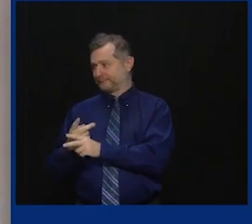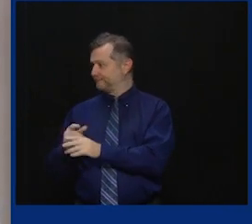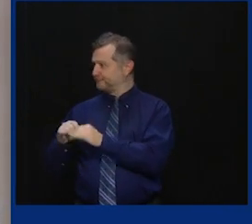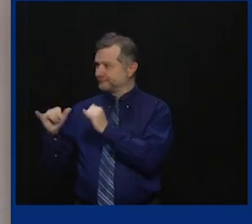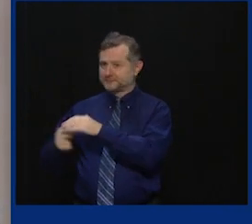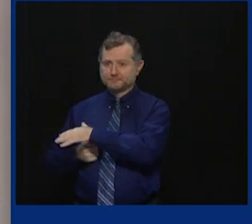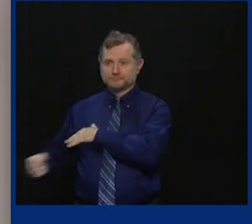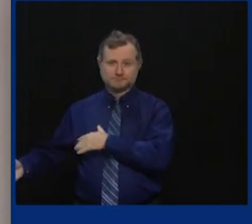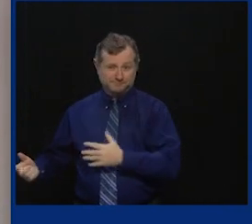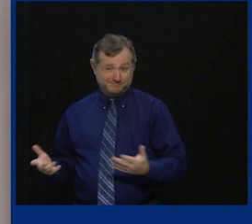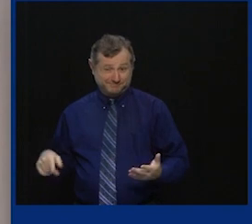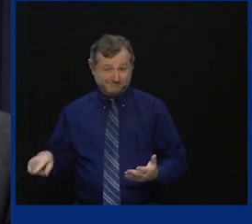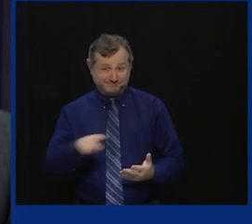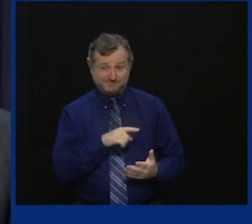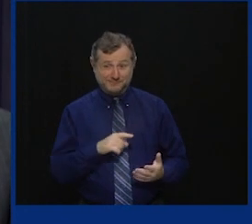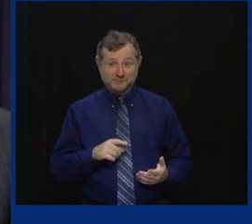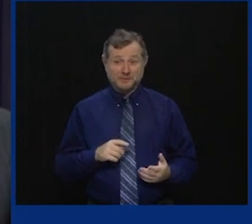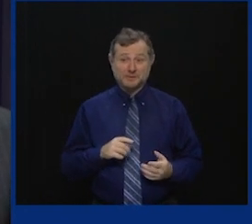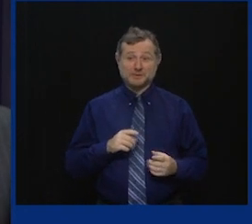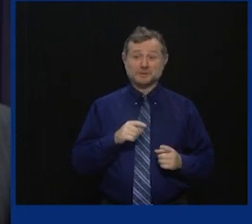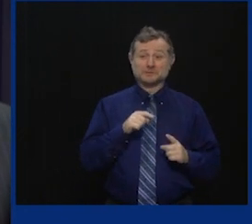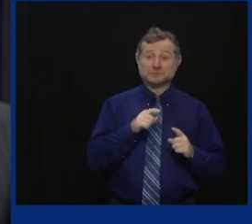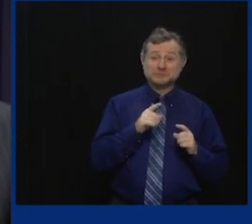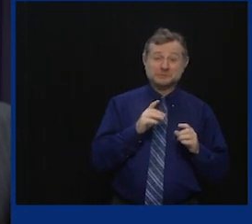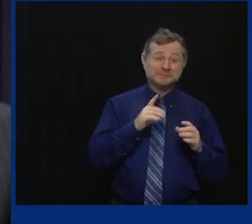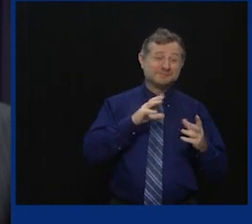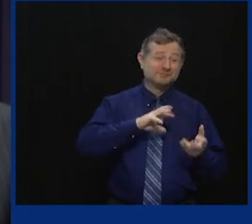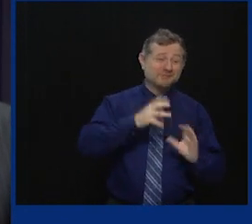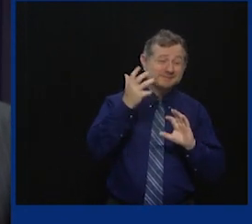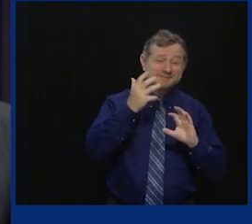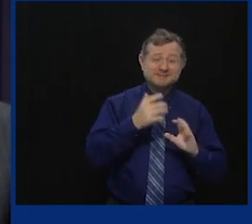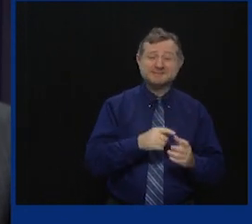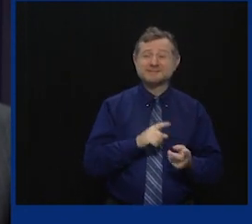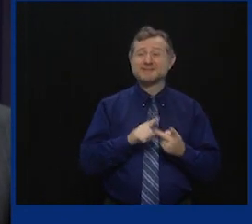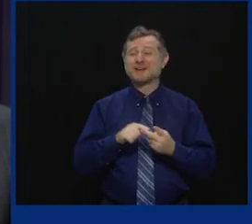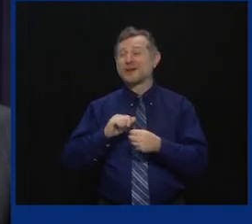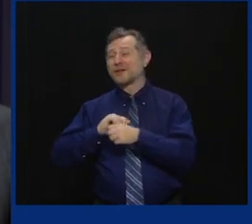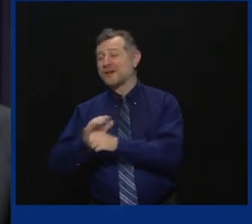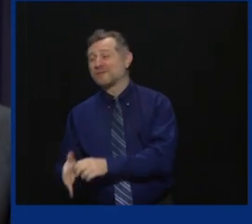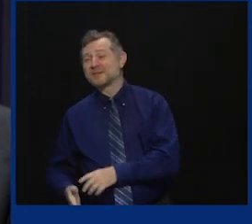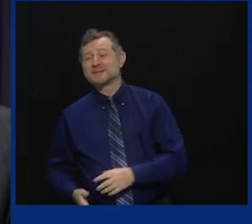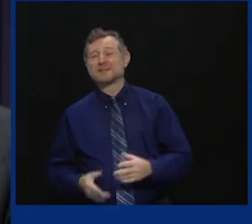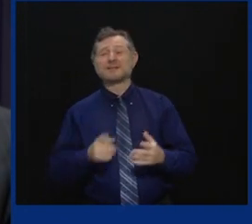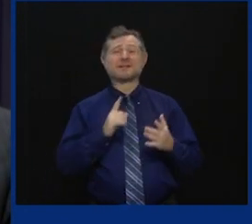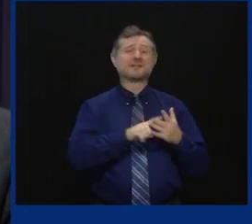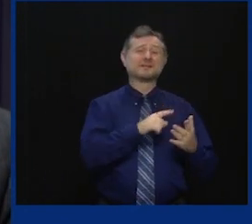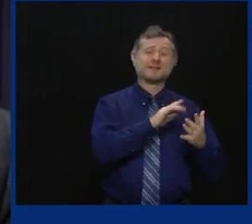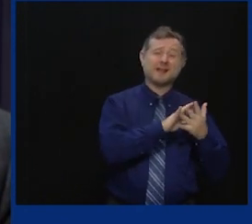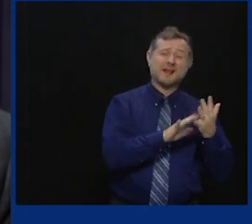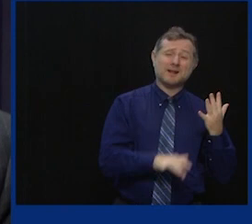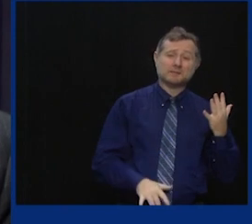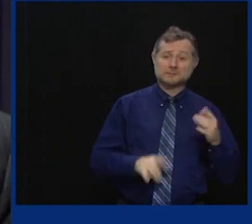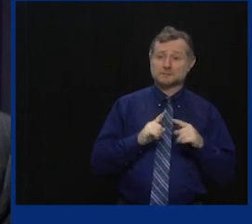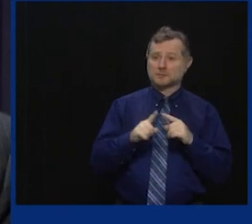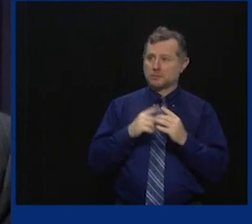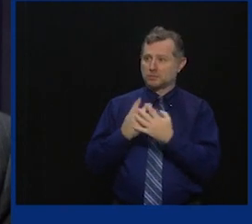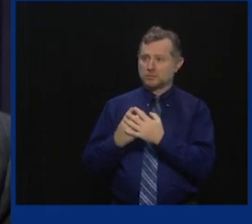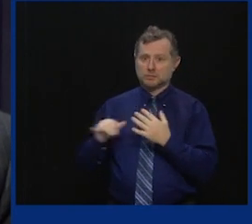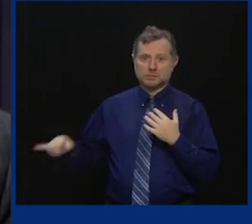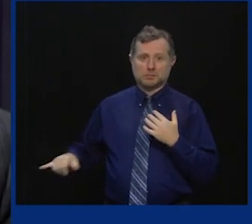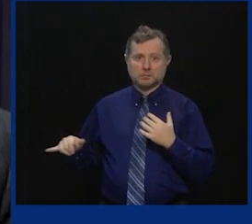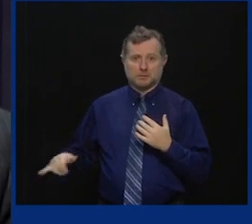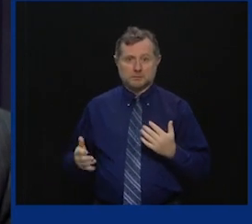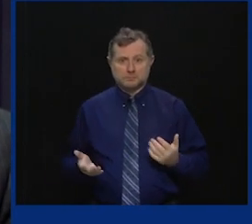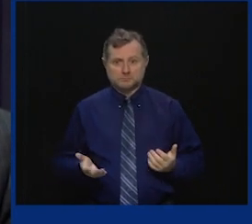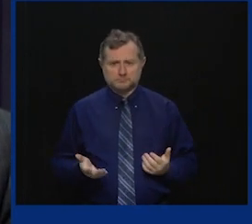Rikers crisis and the continuation of COVID in our prisons, when we're being humane about who